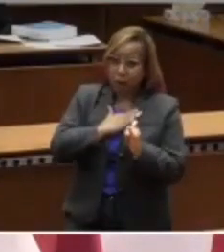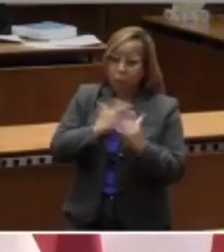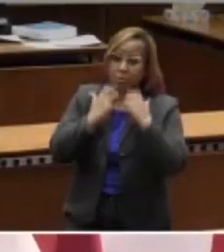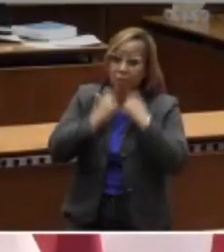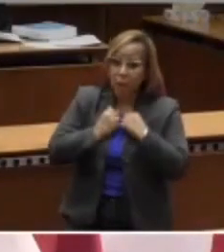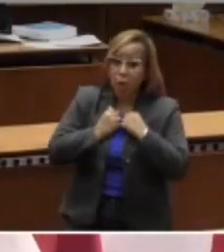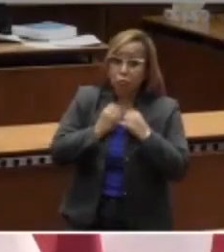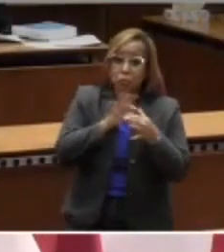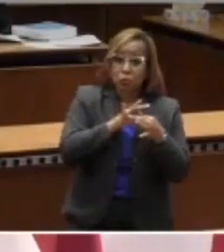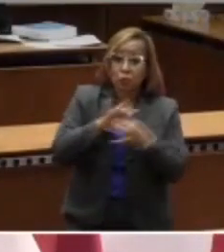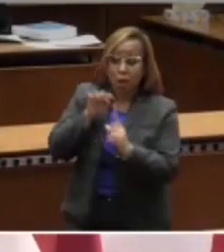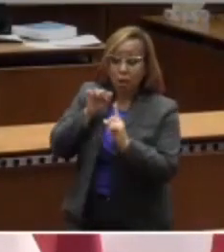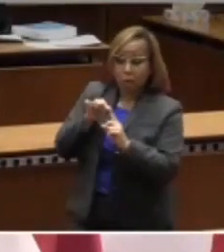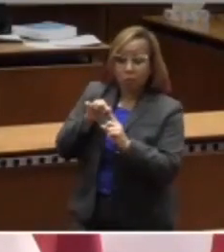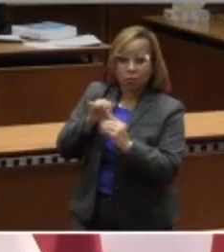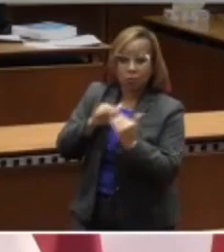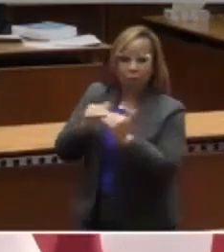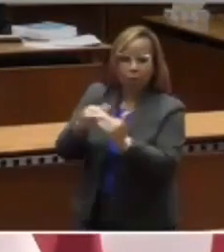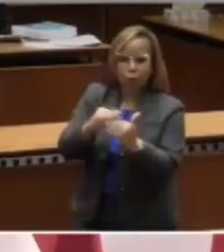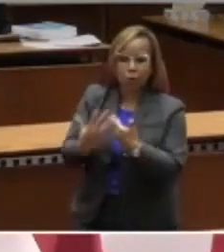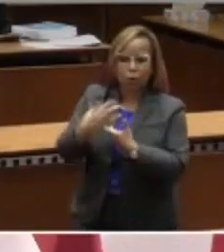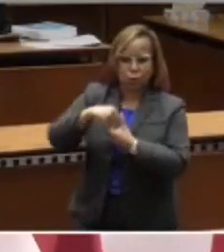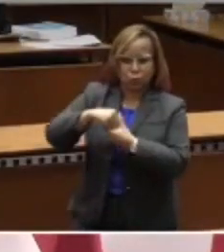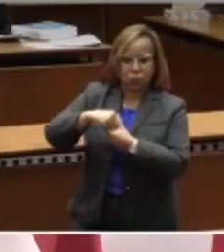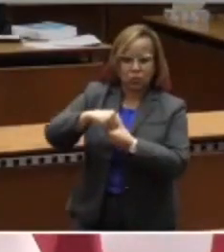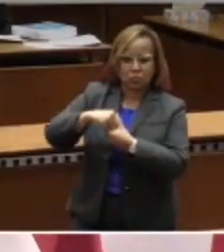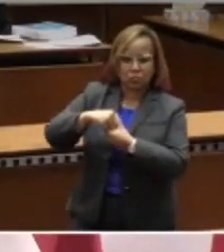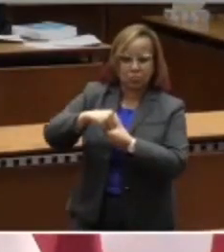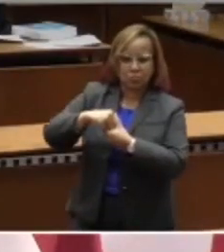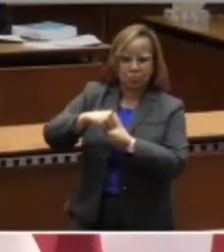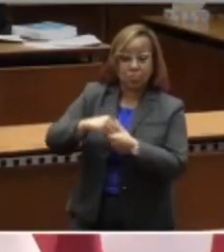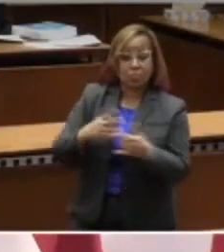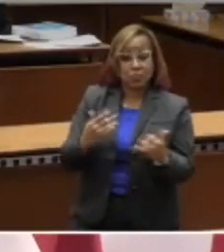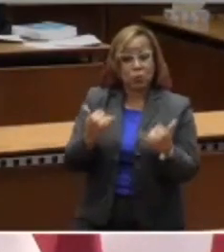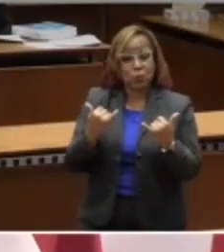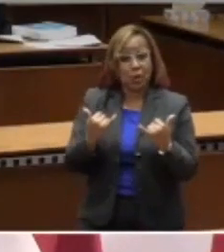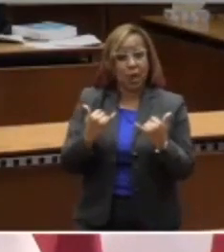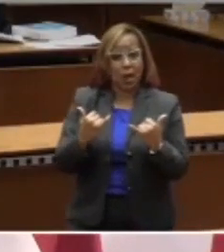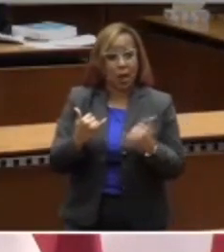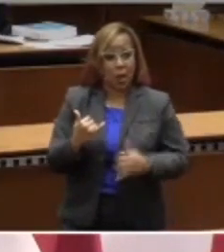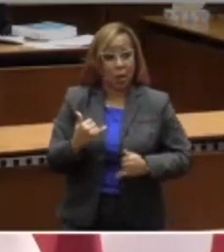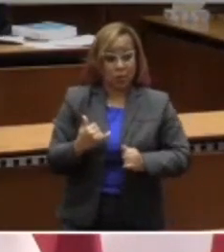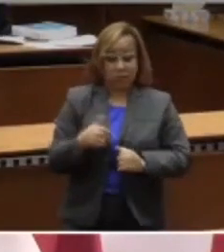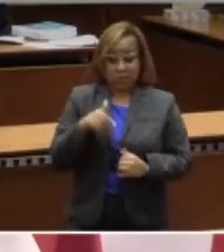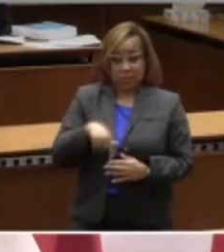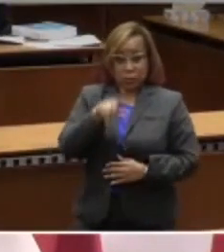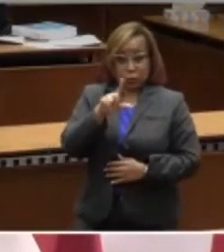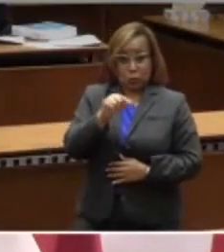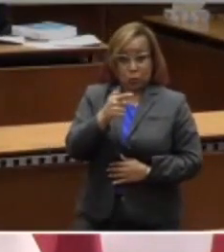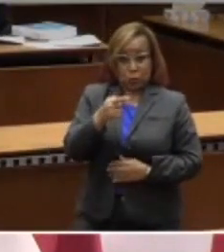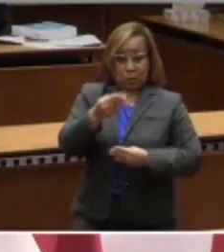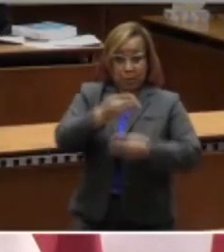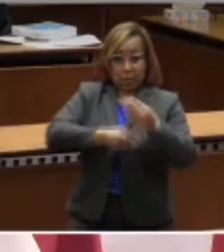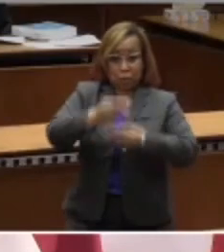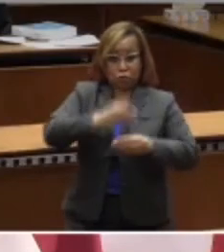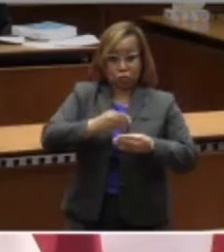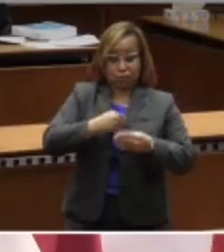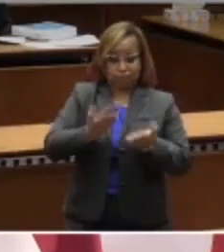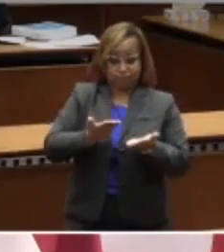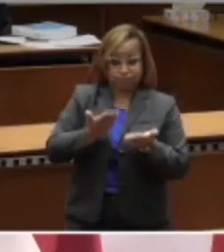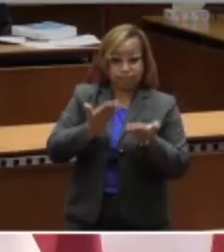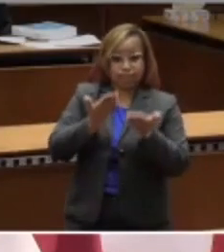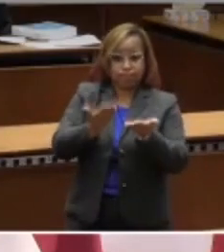values around equity and inclusion. And so now we turn this 2021 budget over to